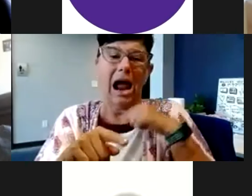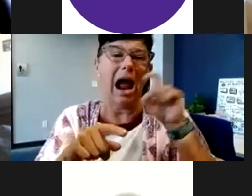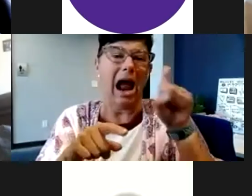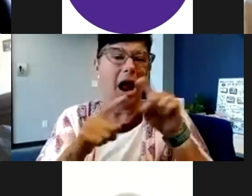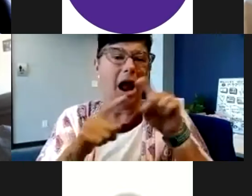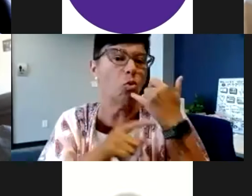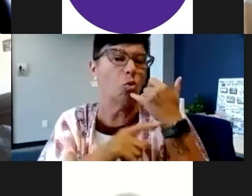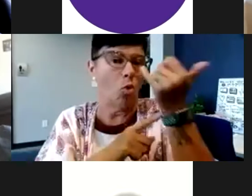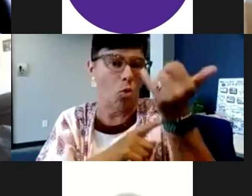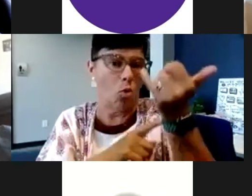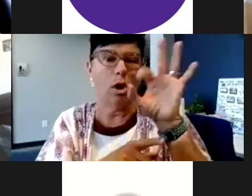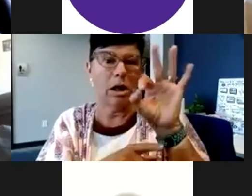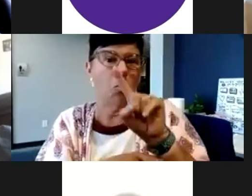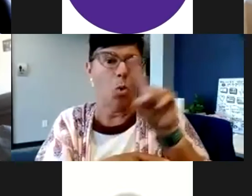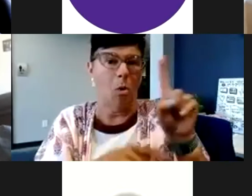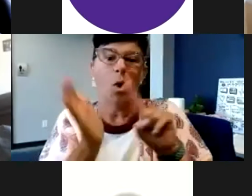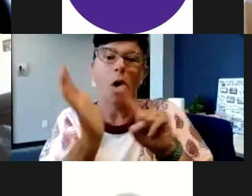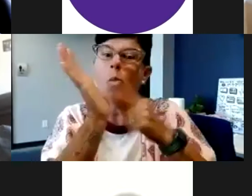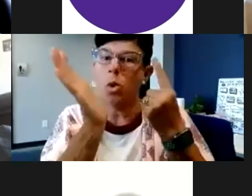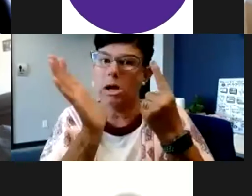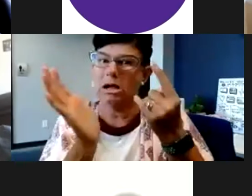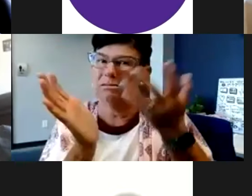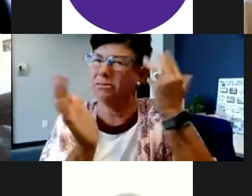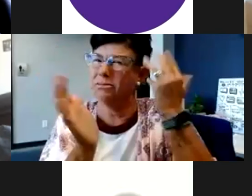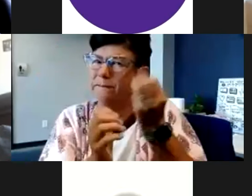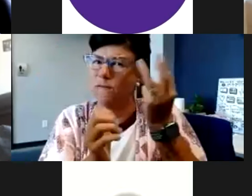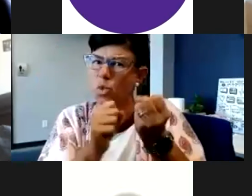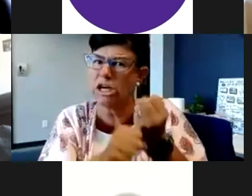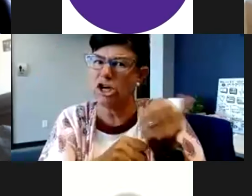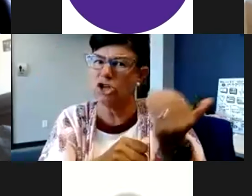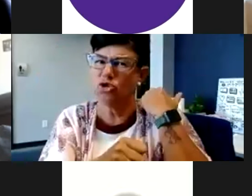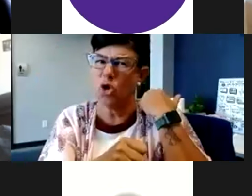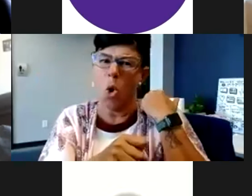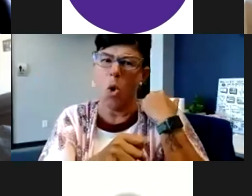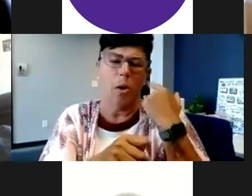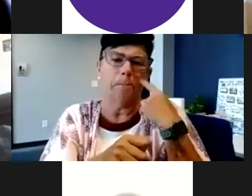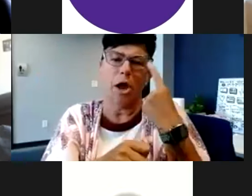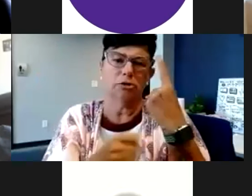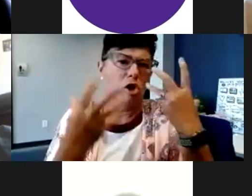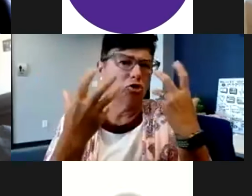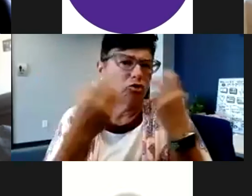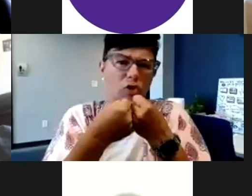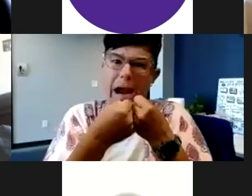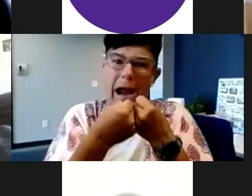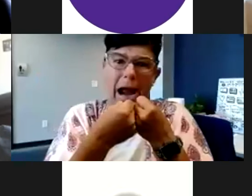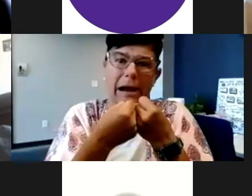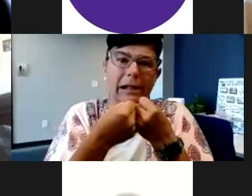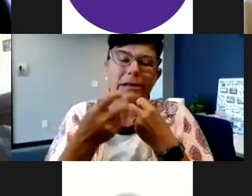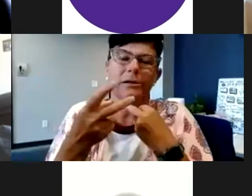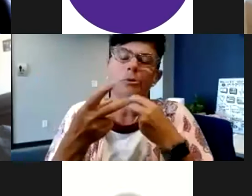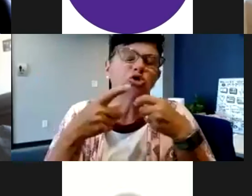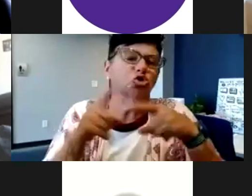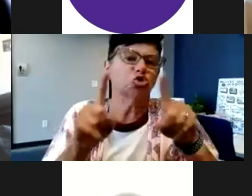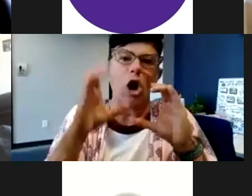I'd like to add to Dee Dee's comment. I've called 911 once several years ago,